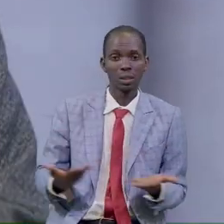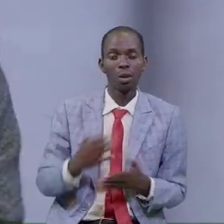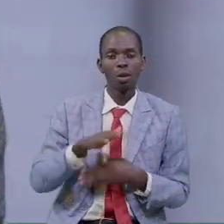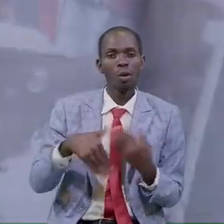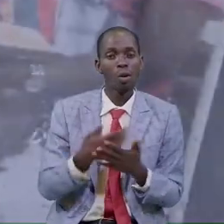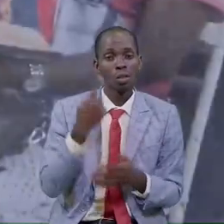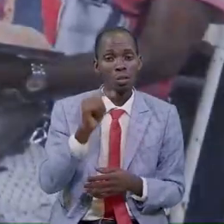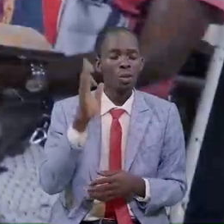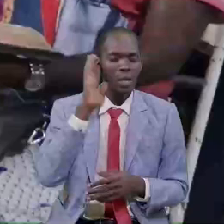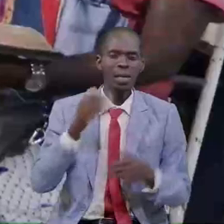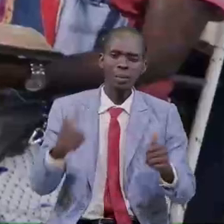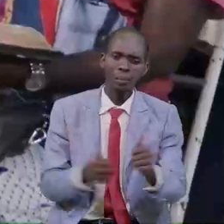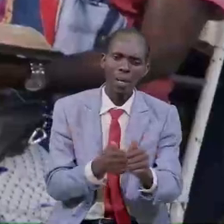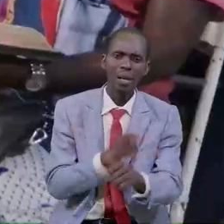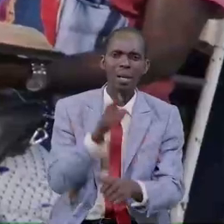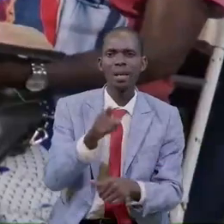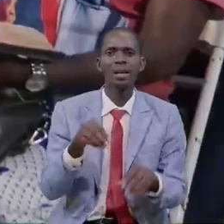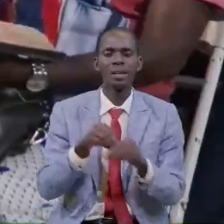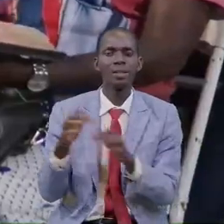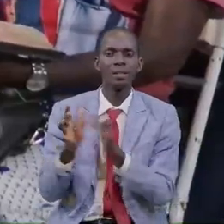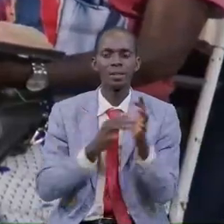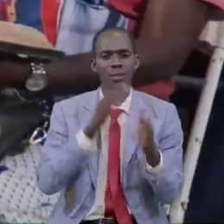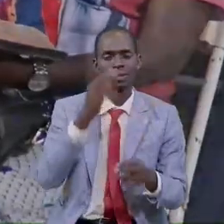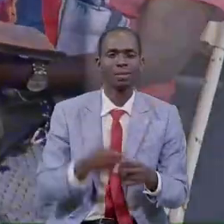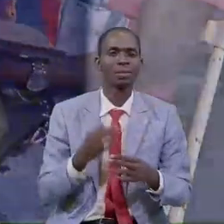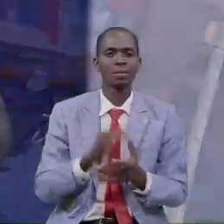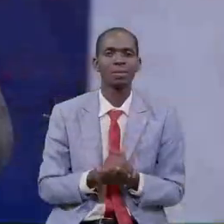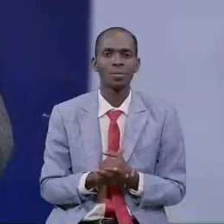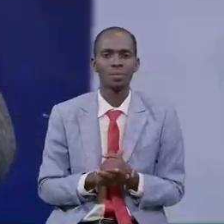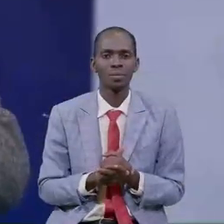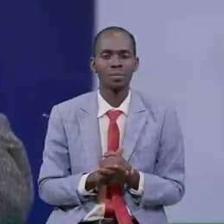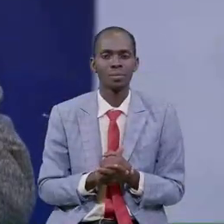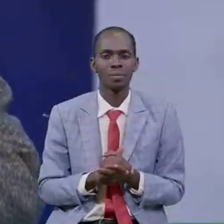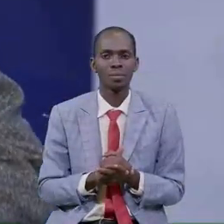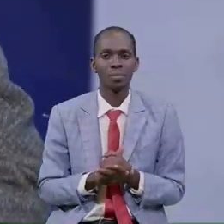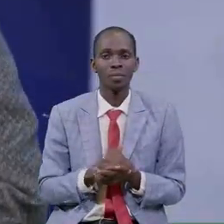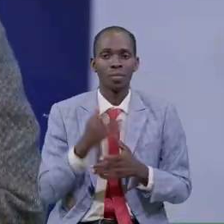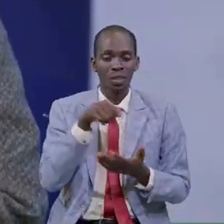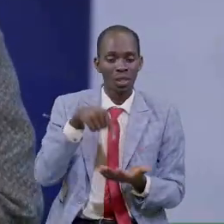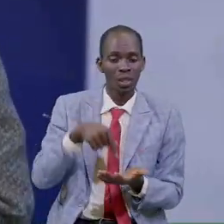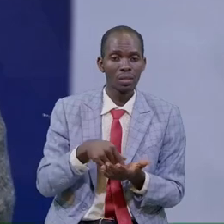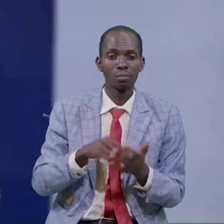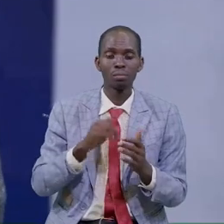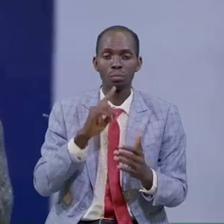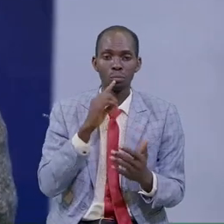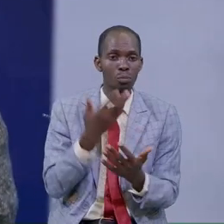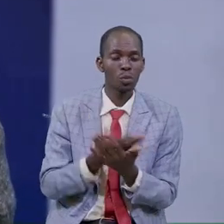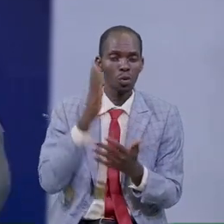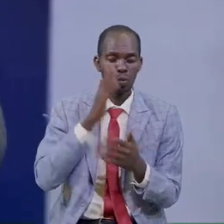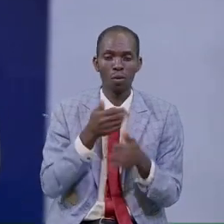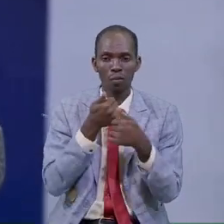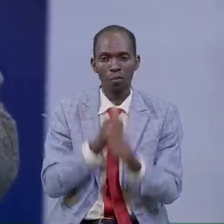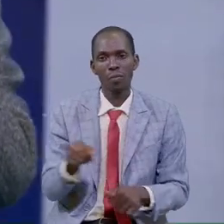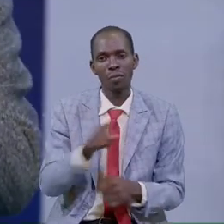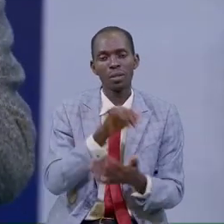you. Ces témoignages vous accompagneront. These signs shall follow them that believe. Voici les miracles qui